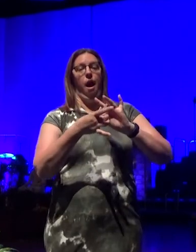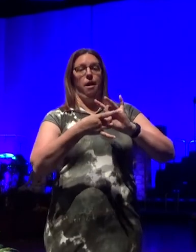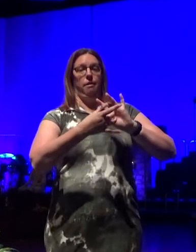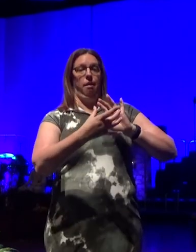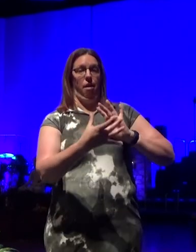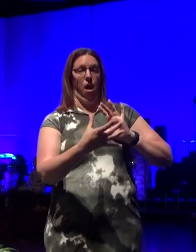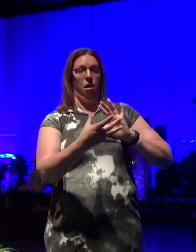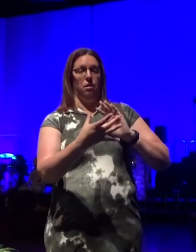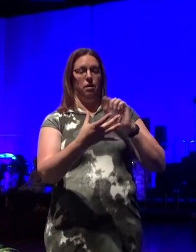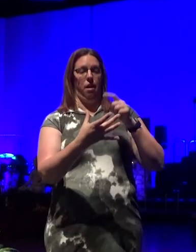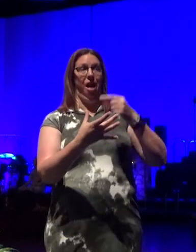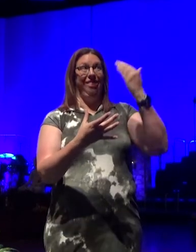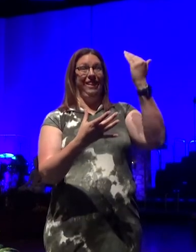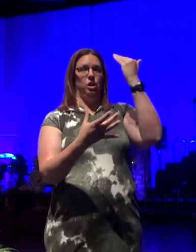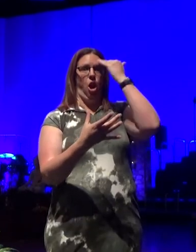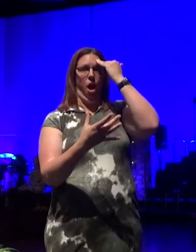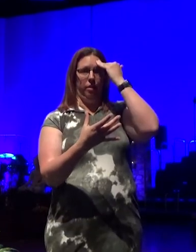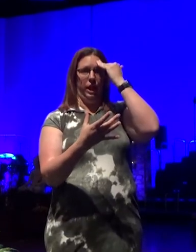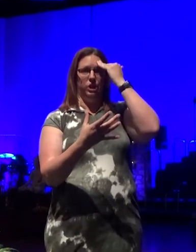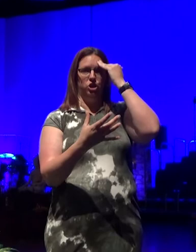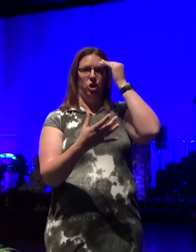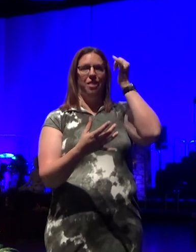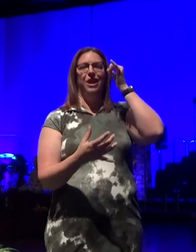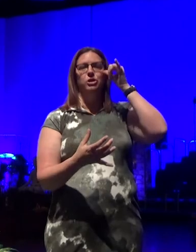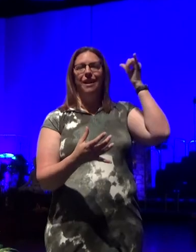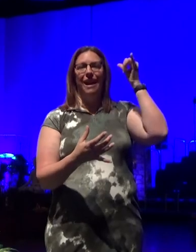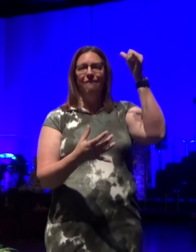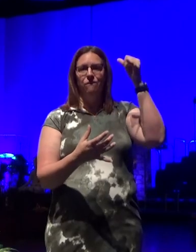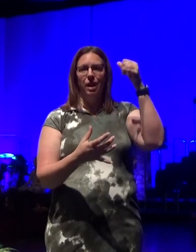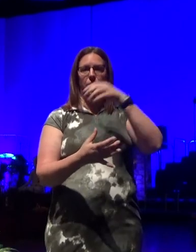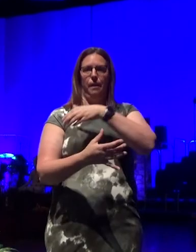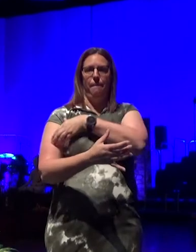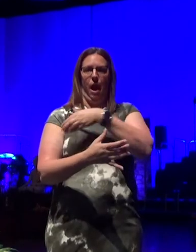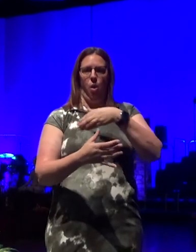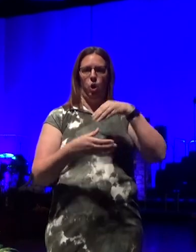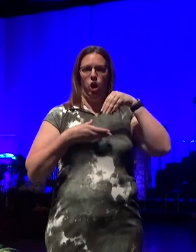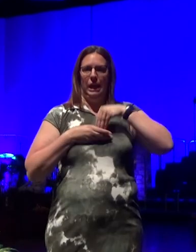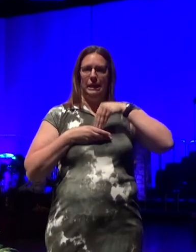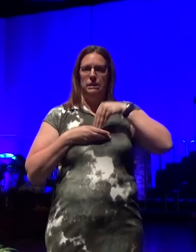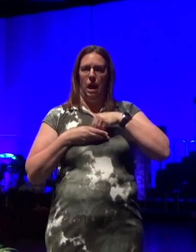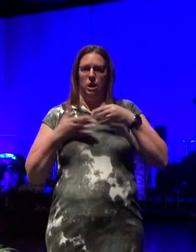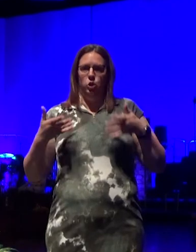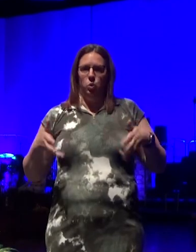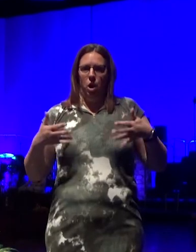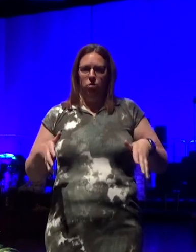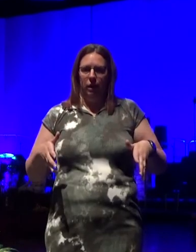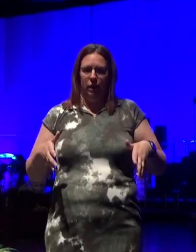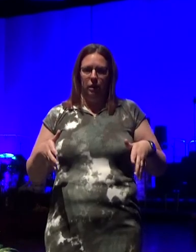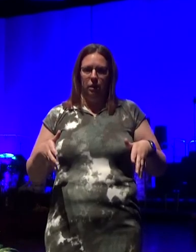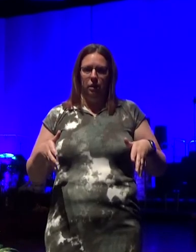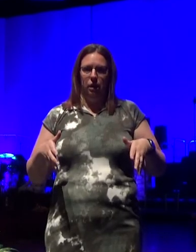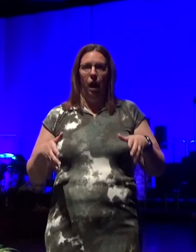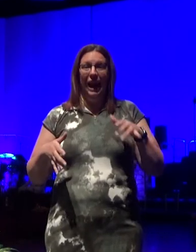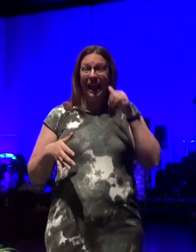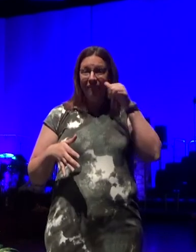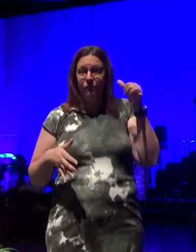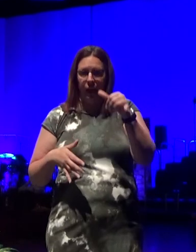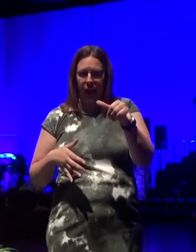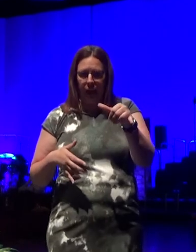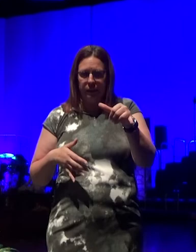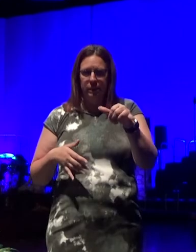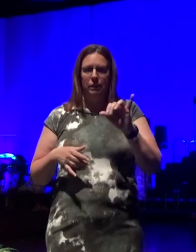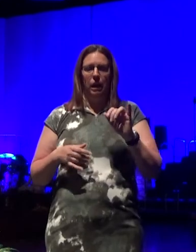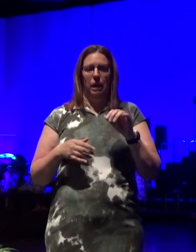you, an infinite amount of possibilities around you. And as you access this